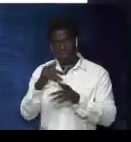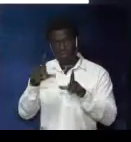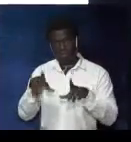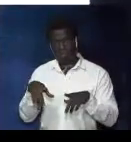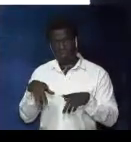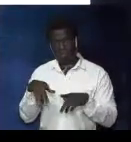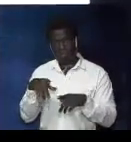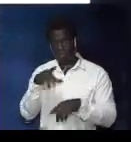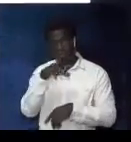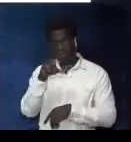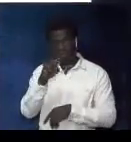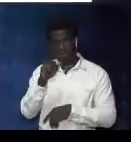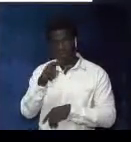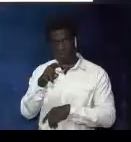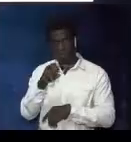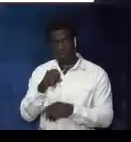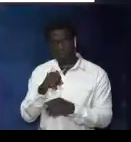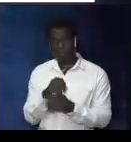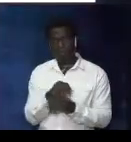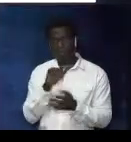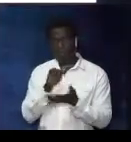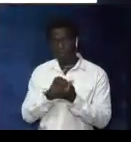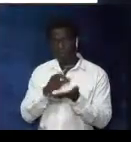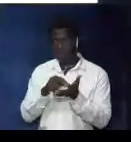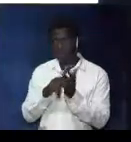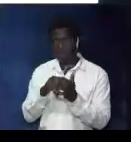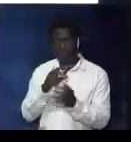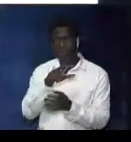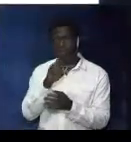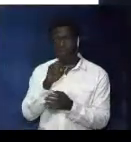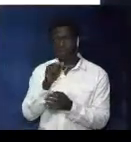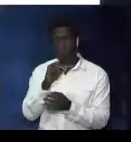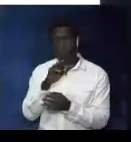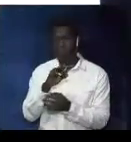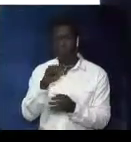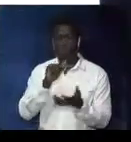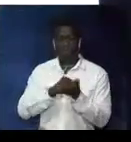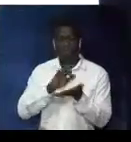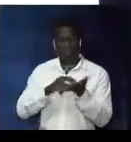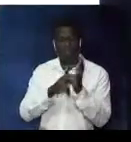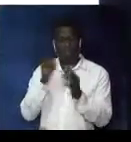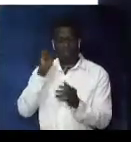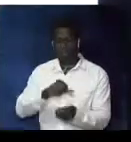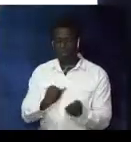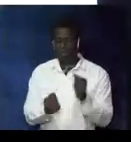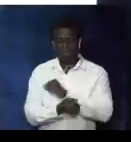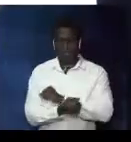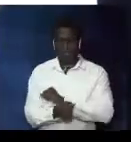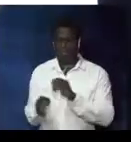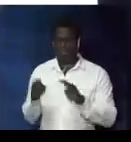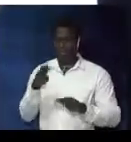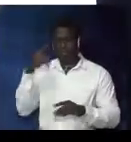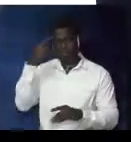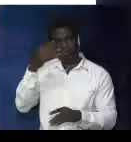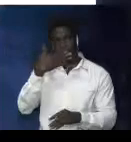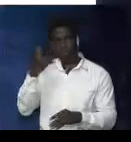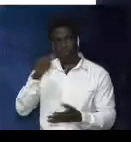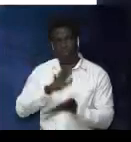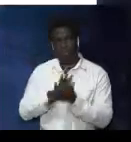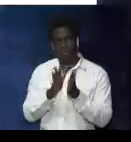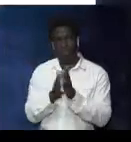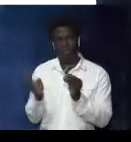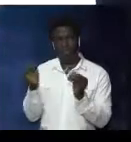punishment, Ade turned a new leaf. That means he changed his attitude for better. He became